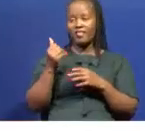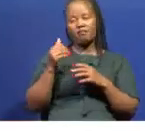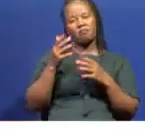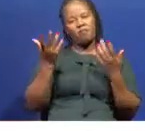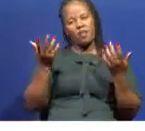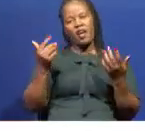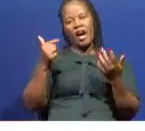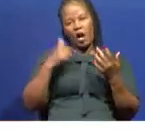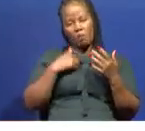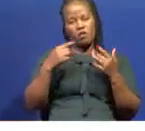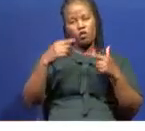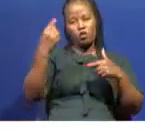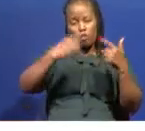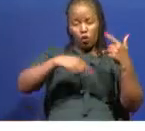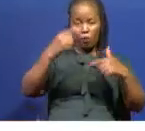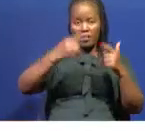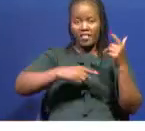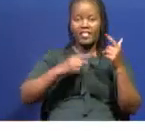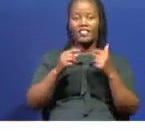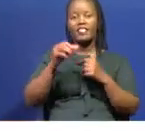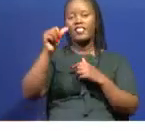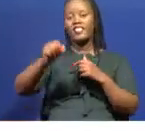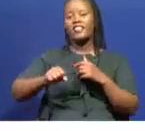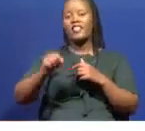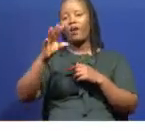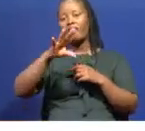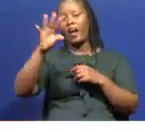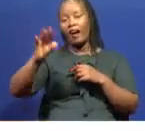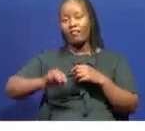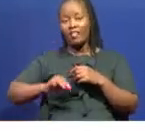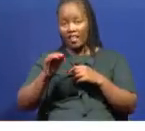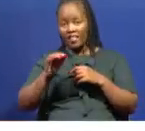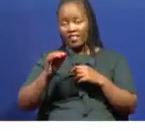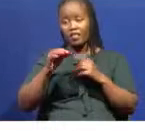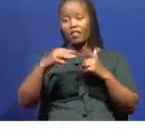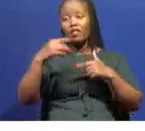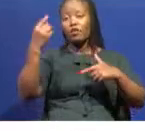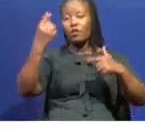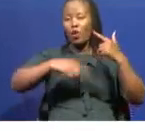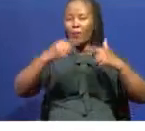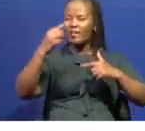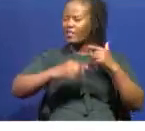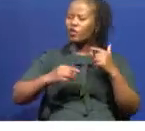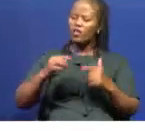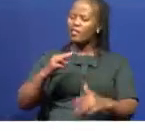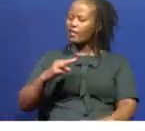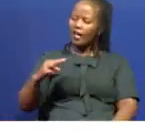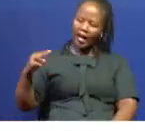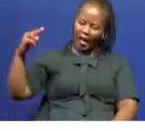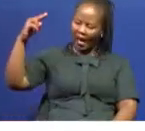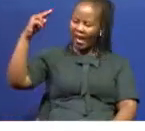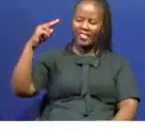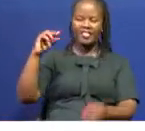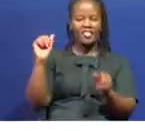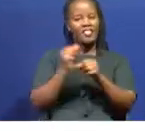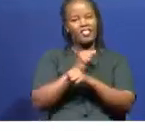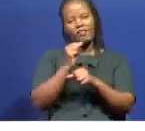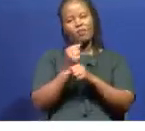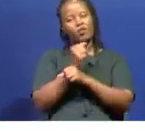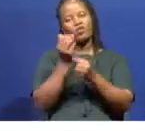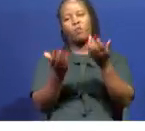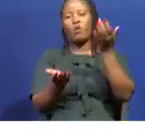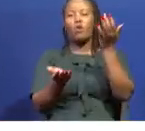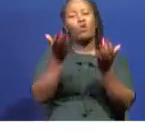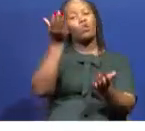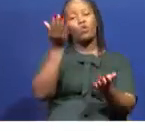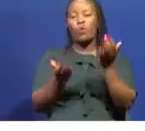played in South Africa, the level of competition, it's very high. You can't compare it to Kenya at the moment.